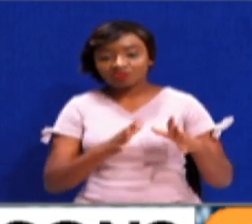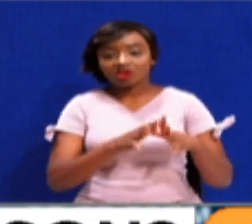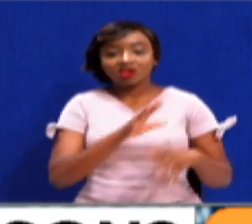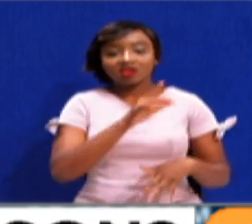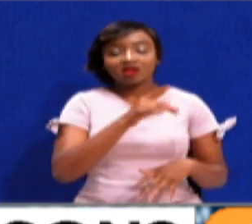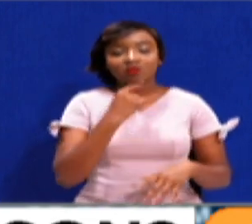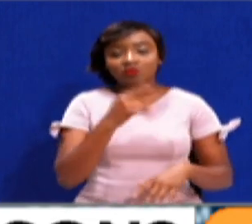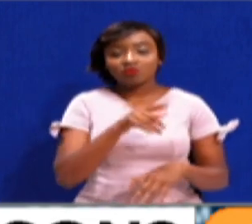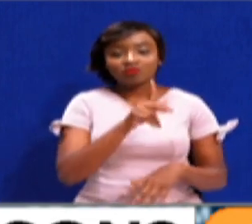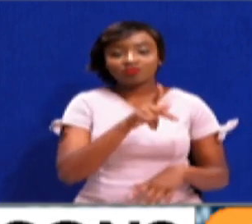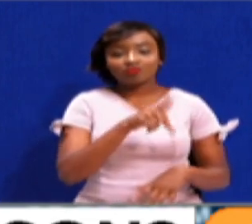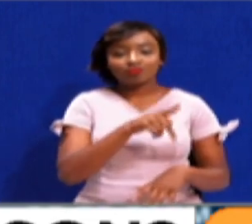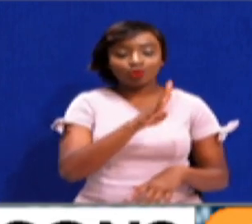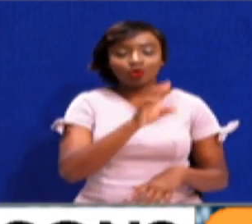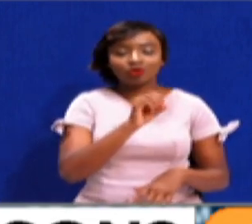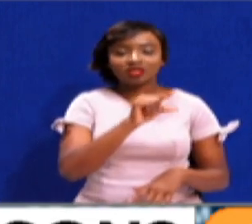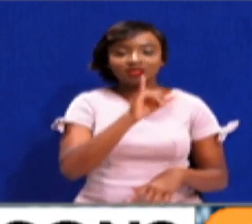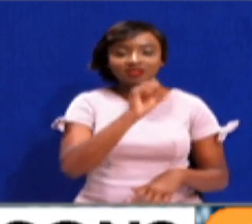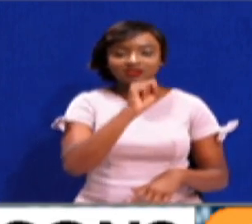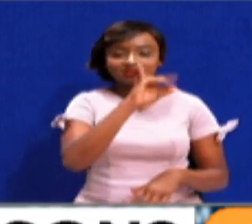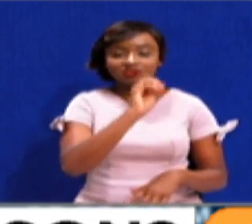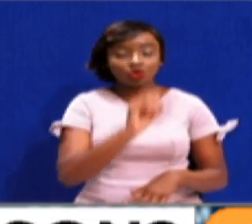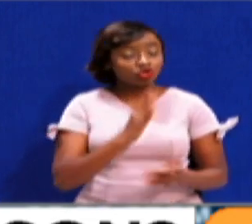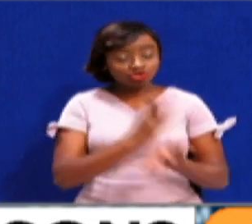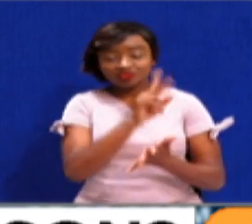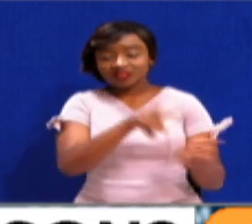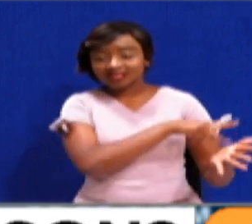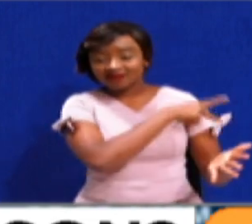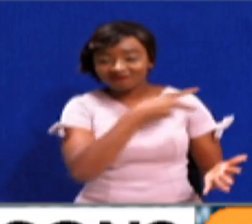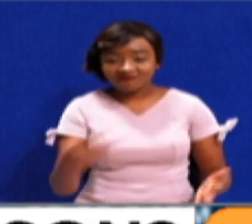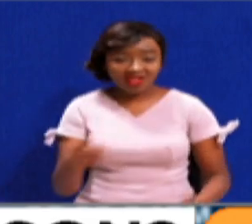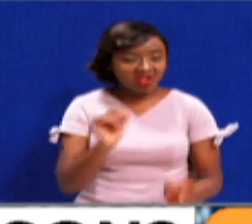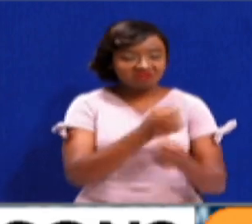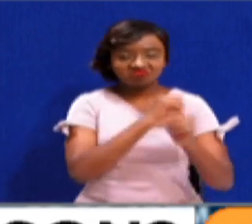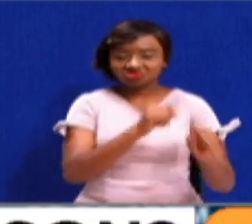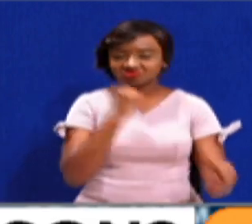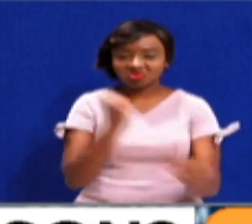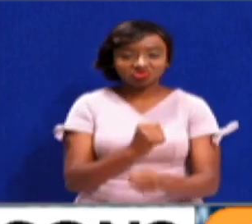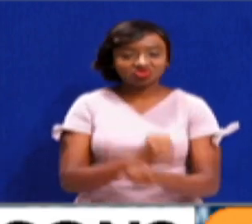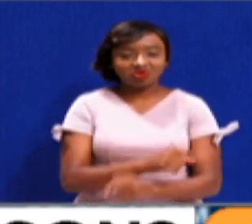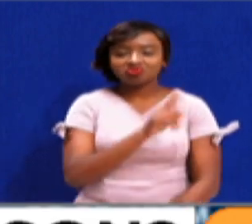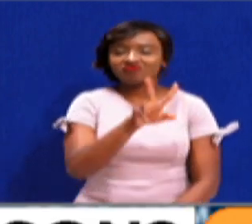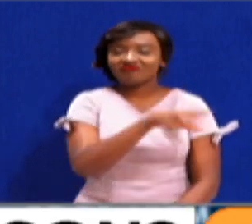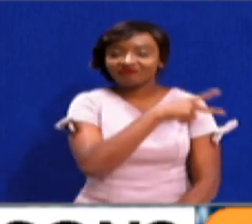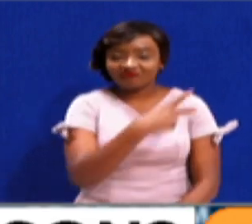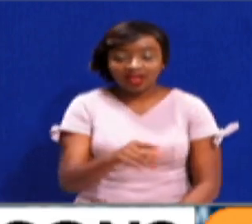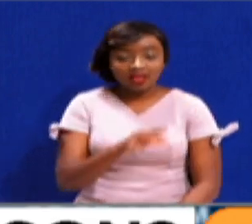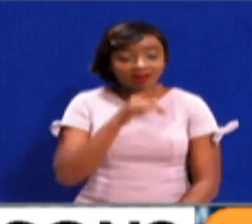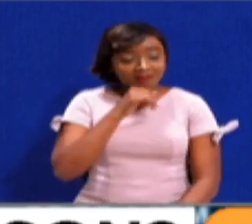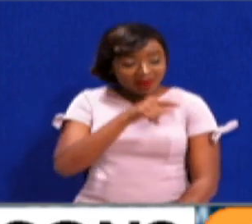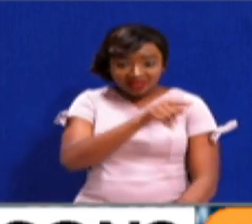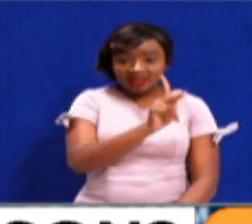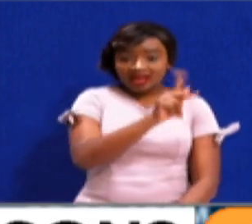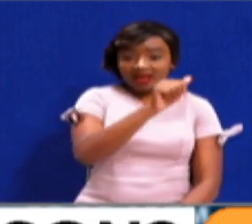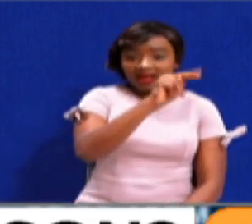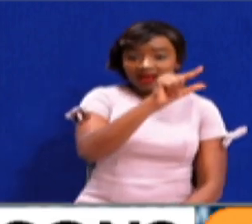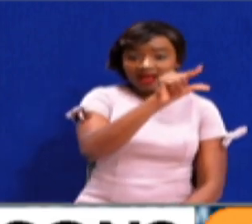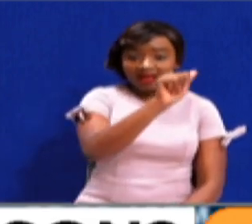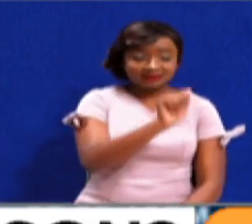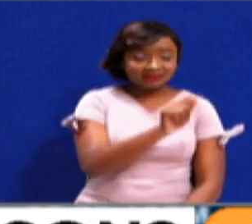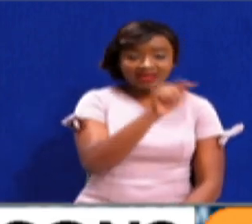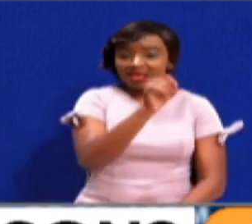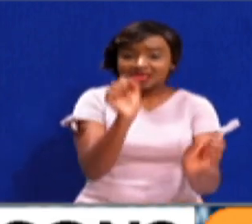na ndugu yangu Pugisho, ni ukweli kabisa kwamba umefeli mtihani. Hauwezi hiyo kazi. Kang'ata hawezi kukonvince hata